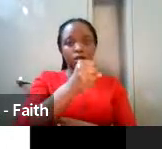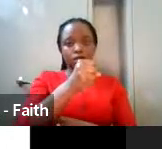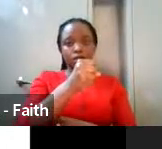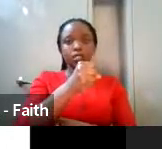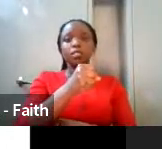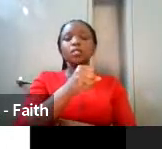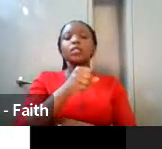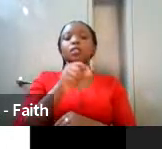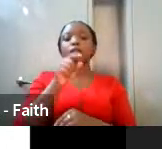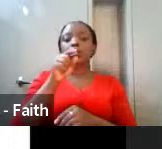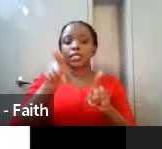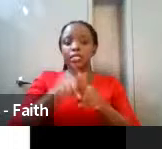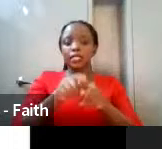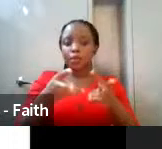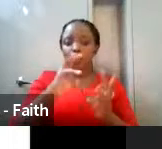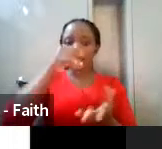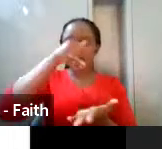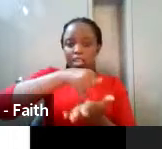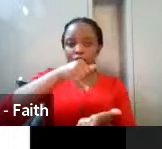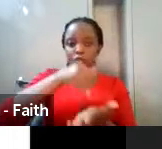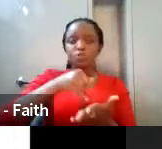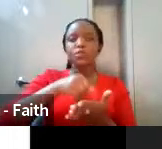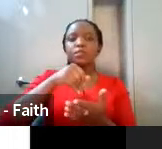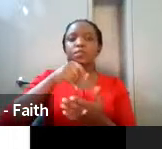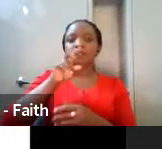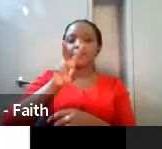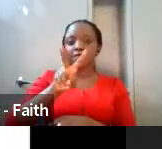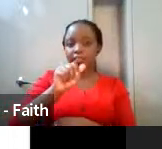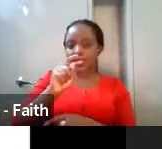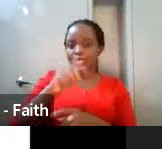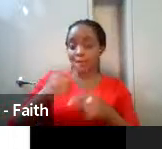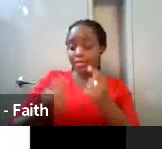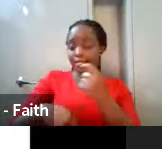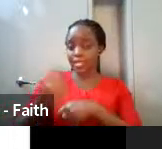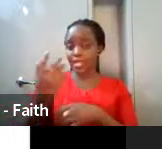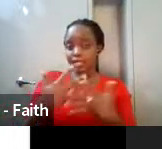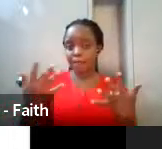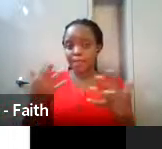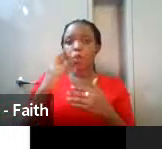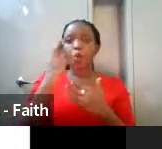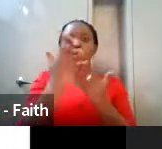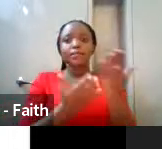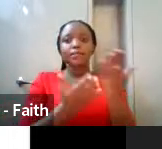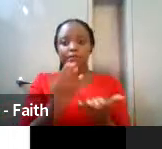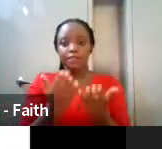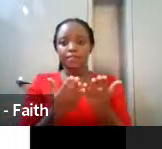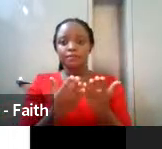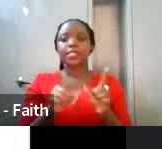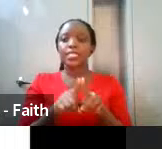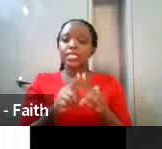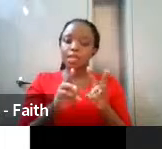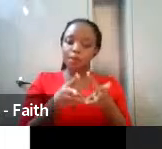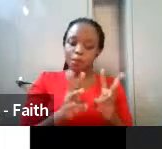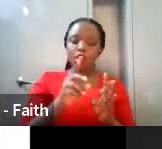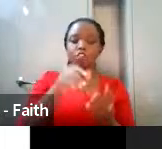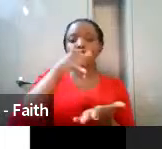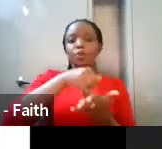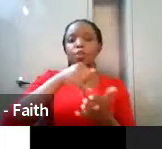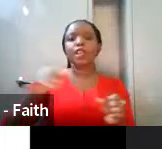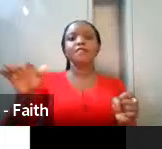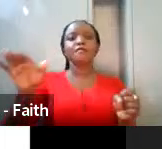amount as inclusive of VAT when you're selling an item or providing for a service, is the same way you also include the full